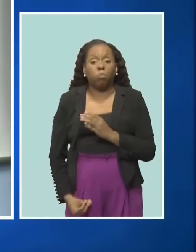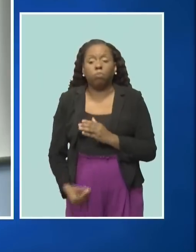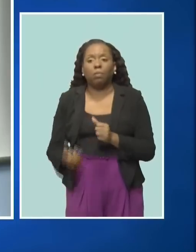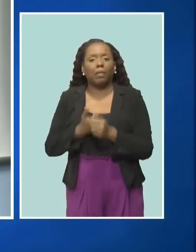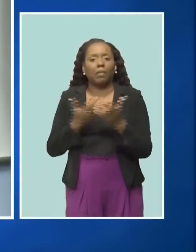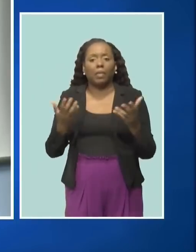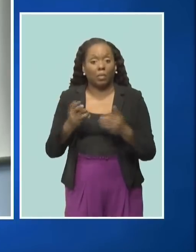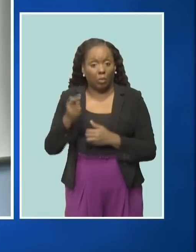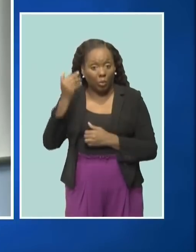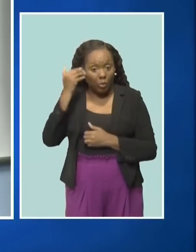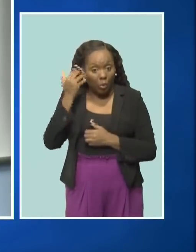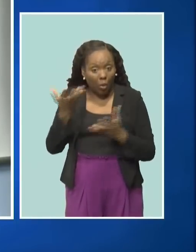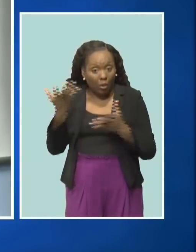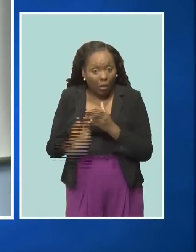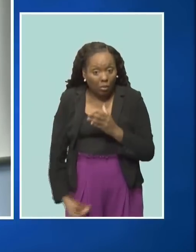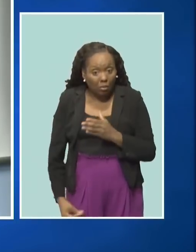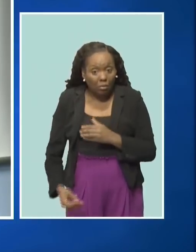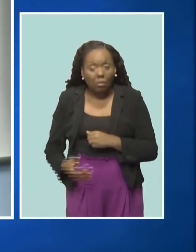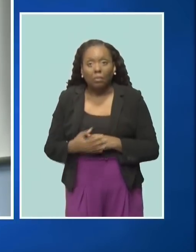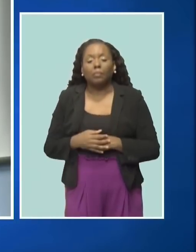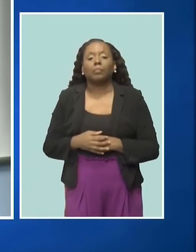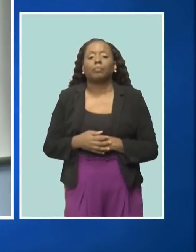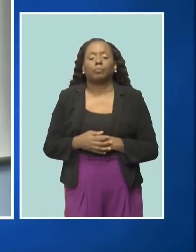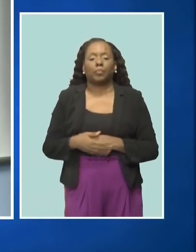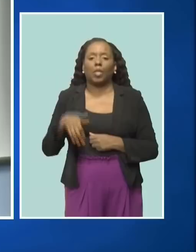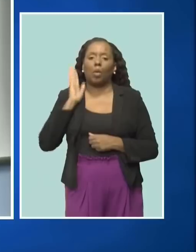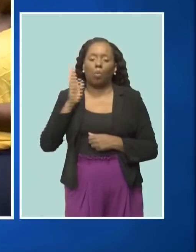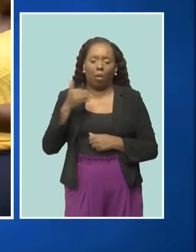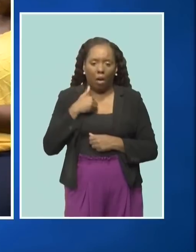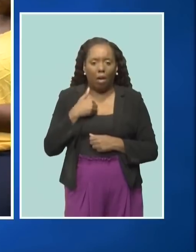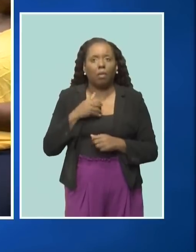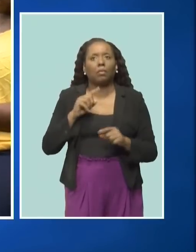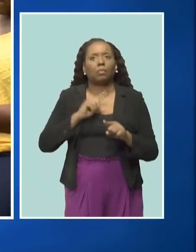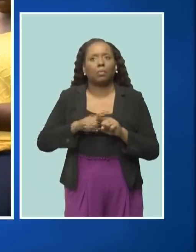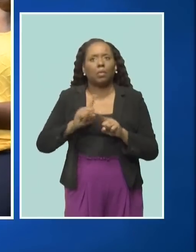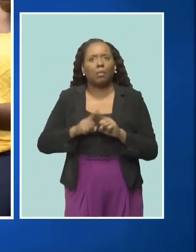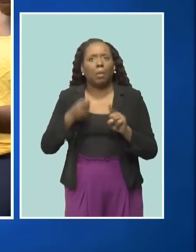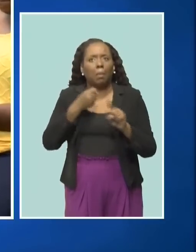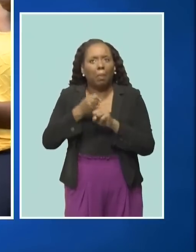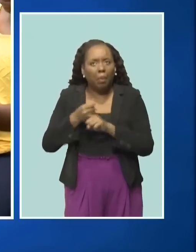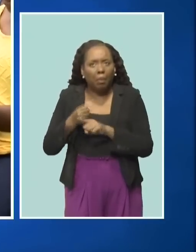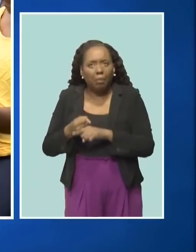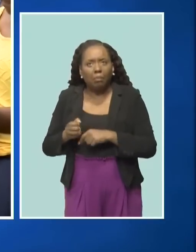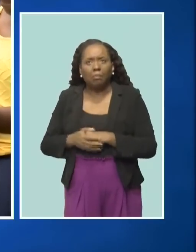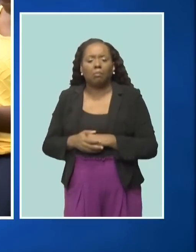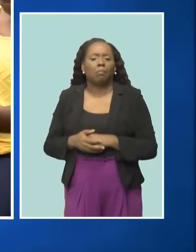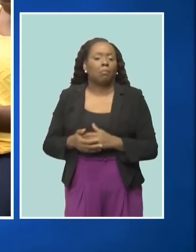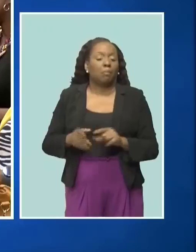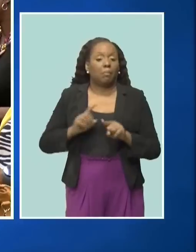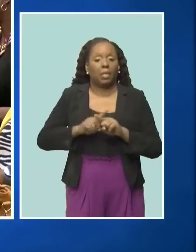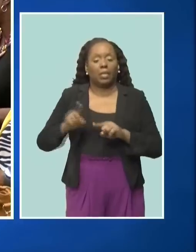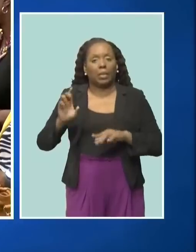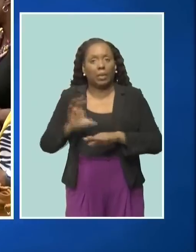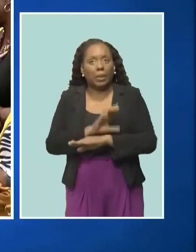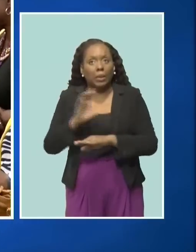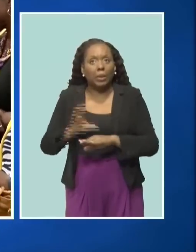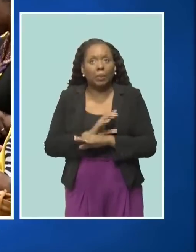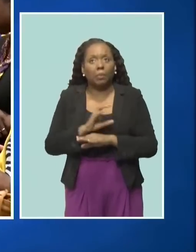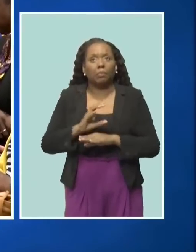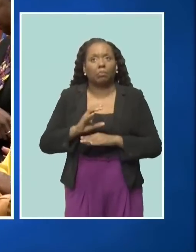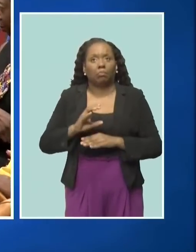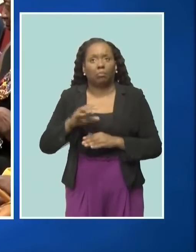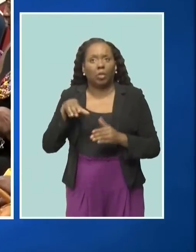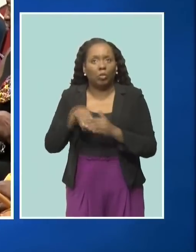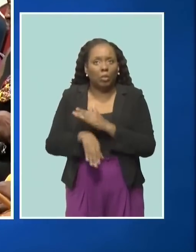you've lost? Minister Cattle said incidents will occur, but cyber criminals and cyber terrorists will keep trying, and a